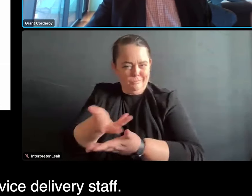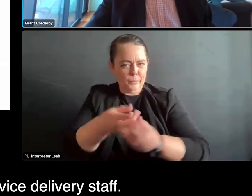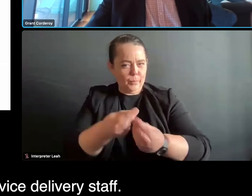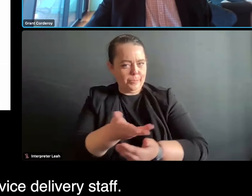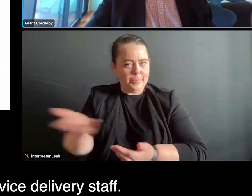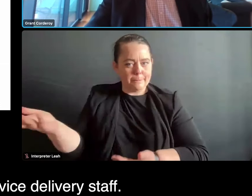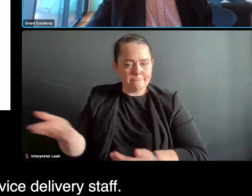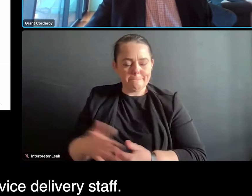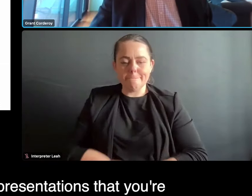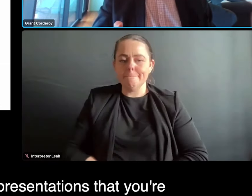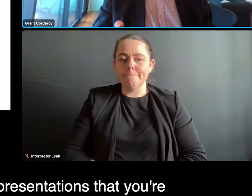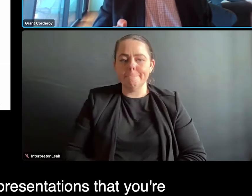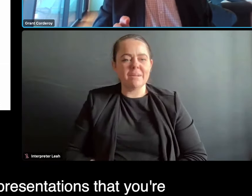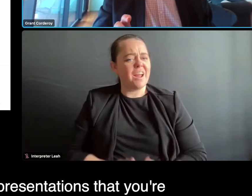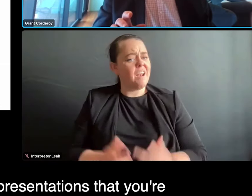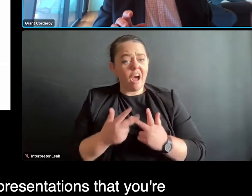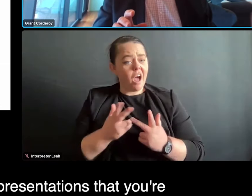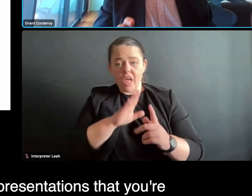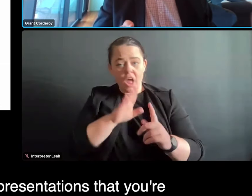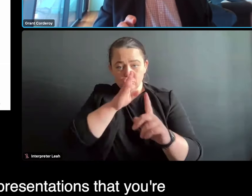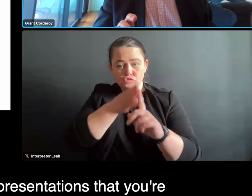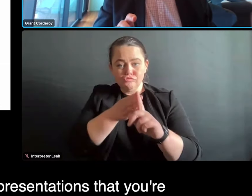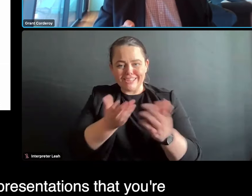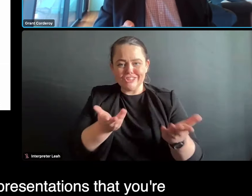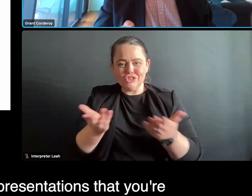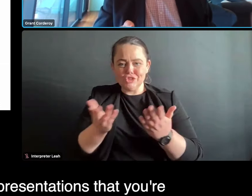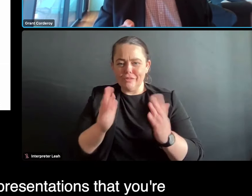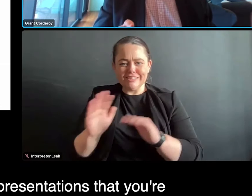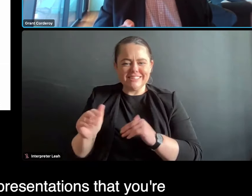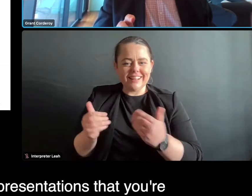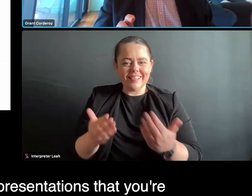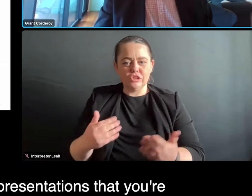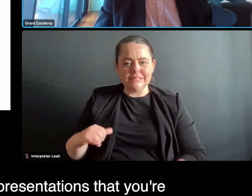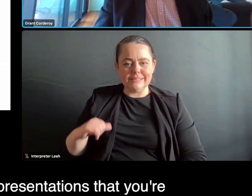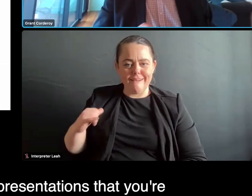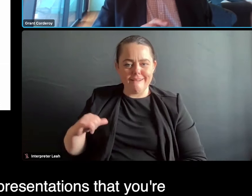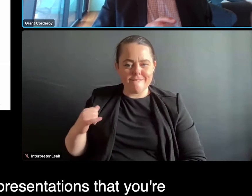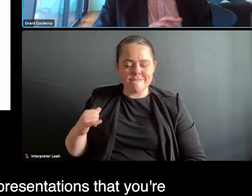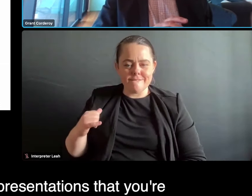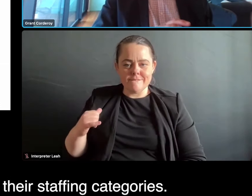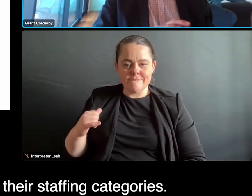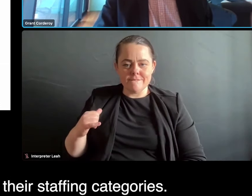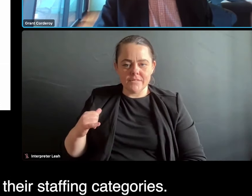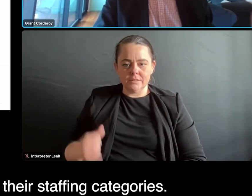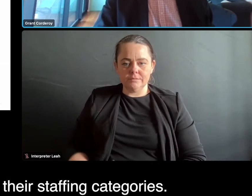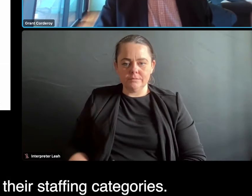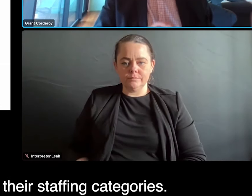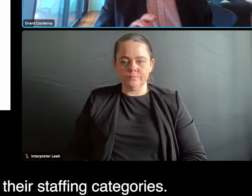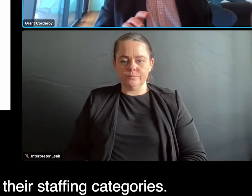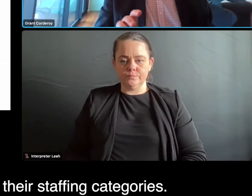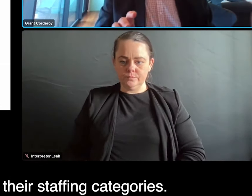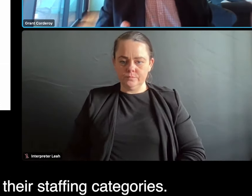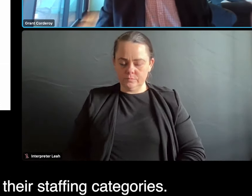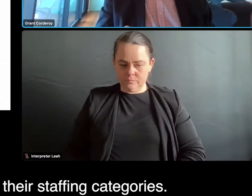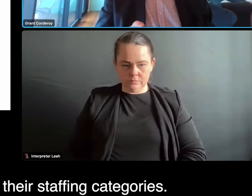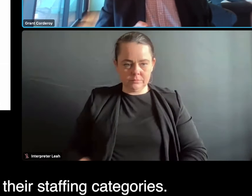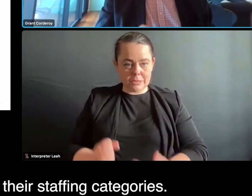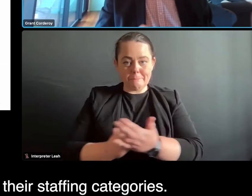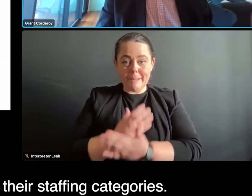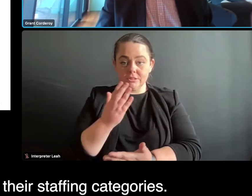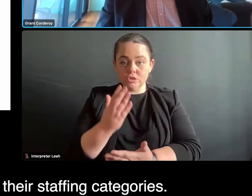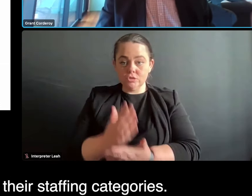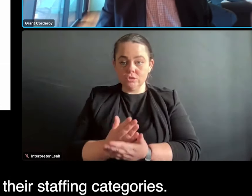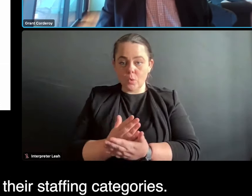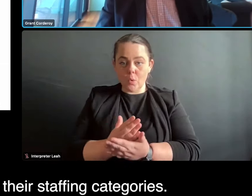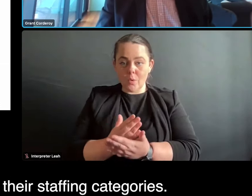delivery staff, again, make certain the representations that you're putting in are applicable to